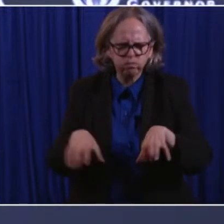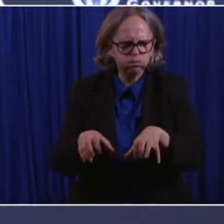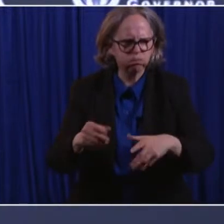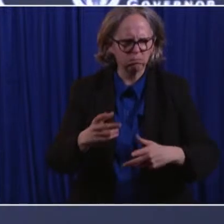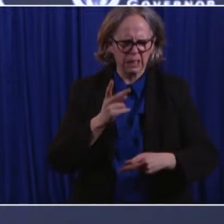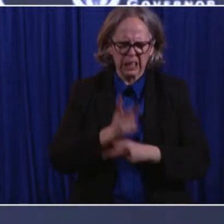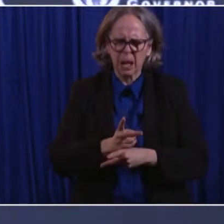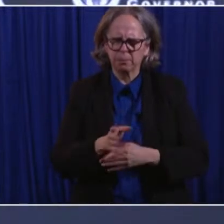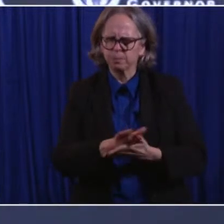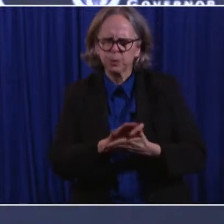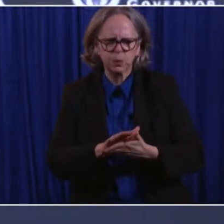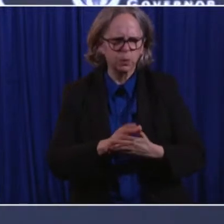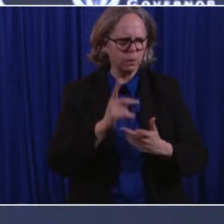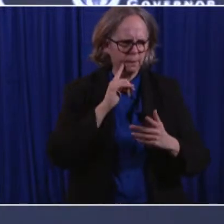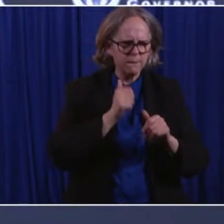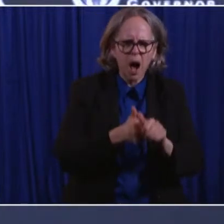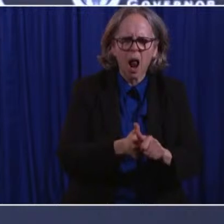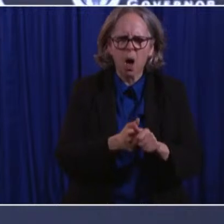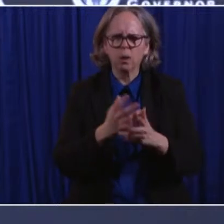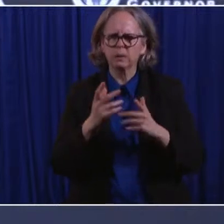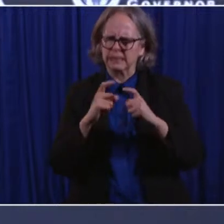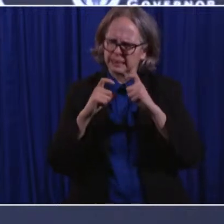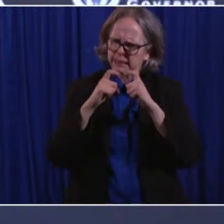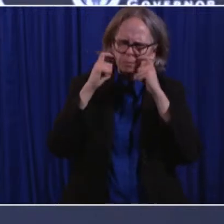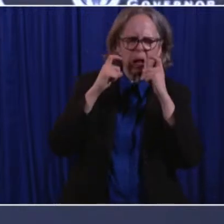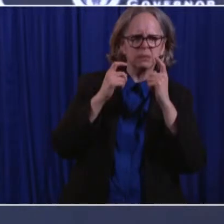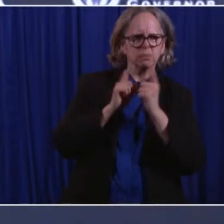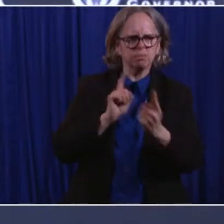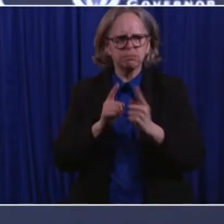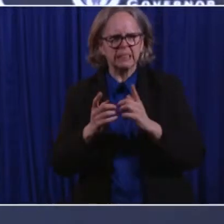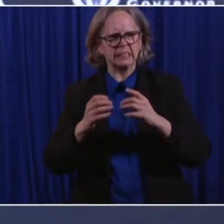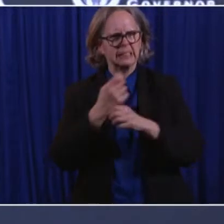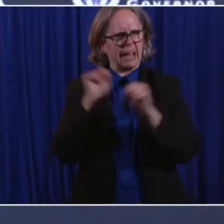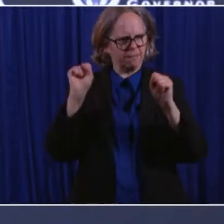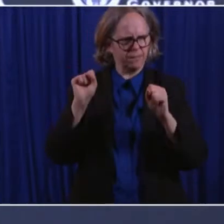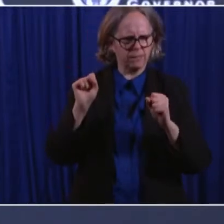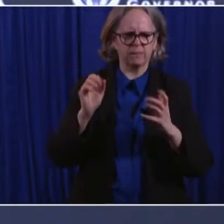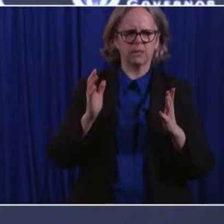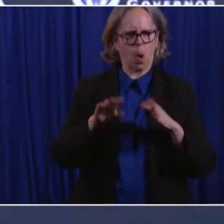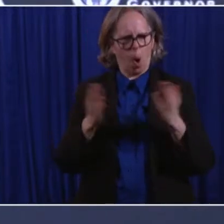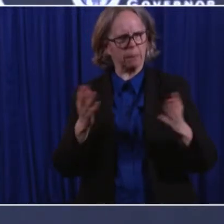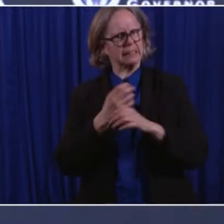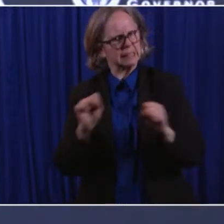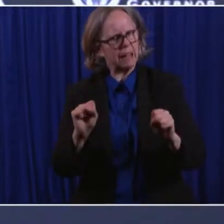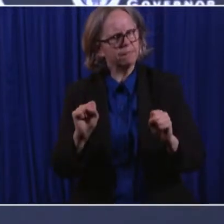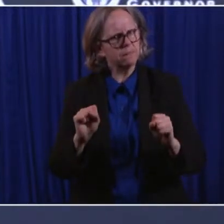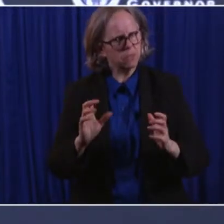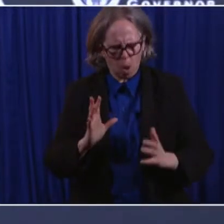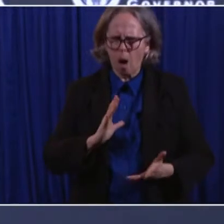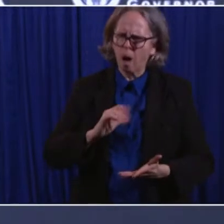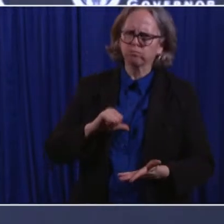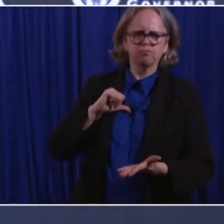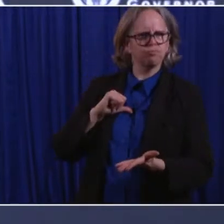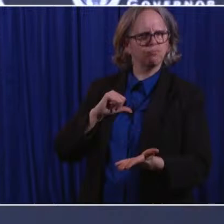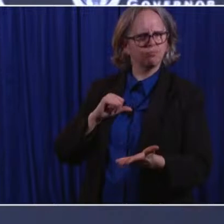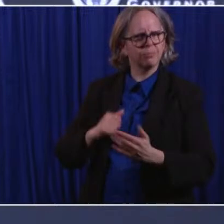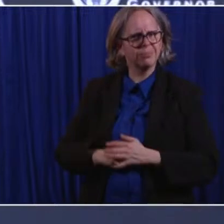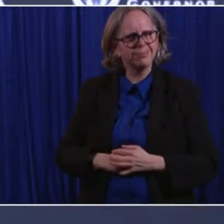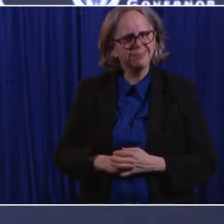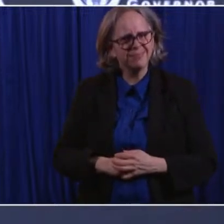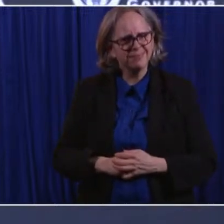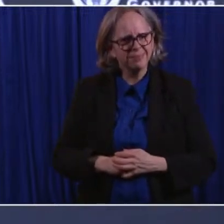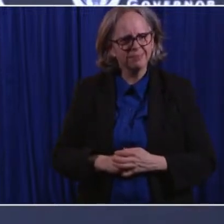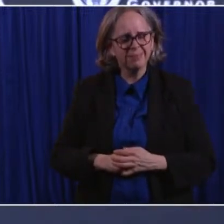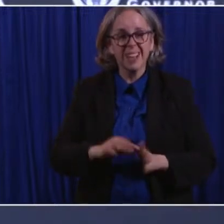very safe an operation as they could. So people were involved.